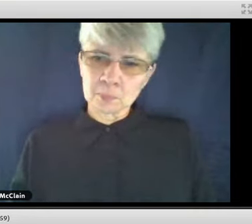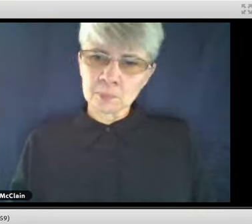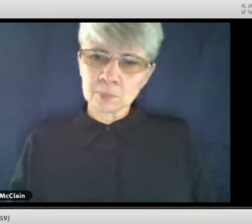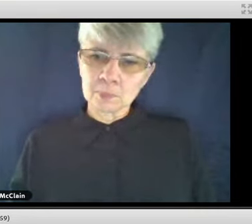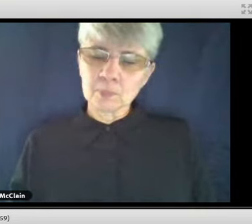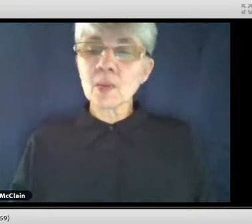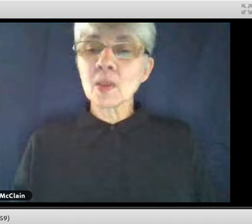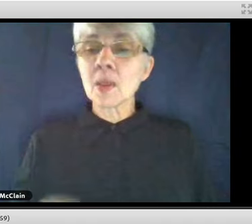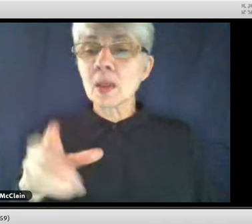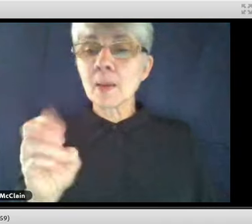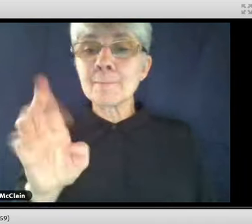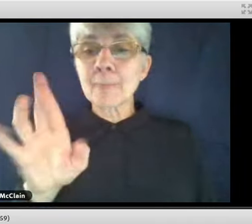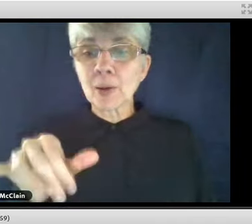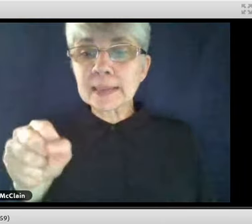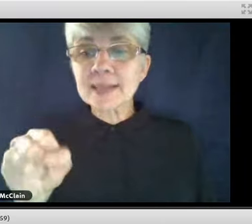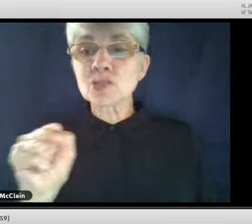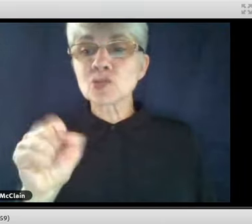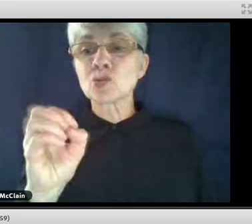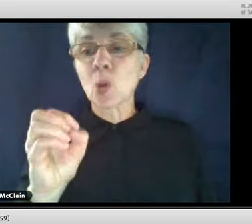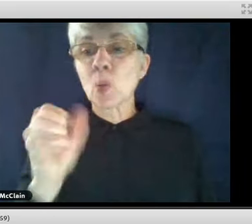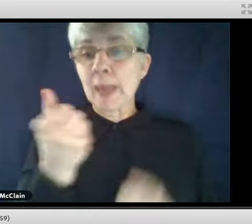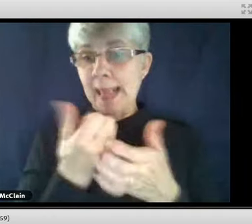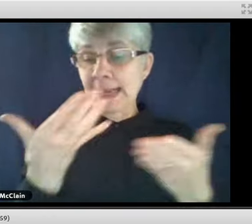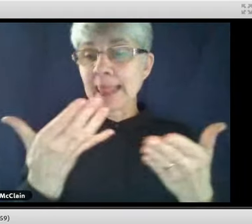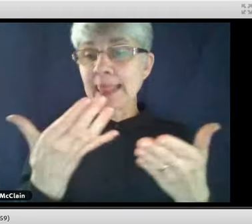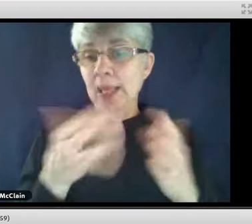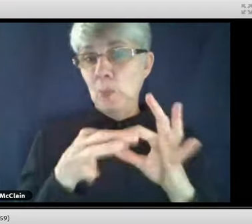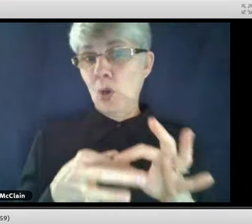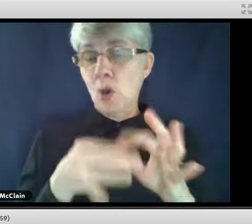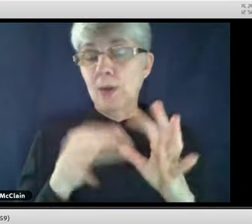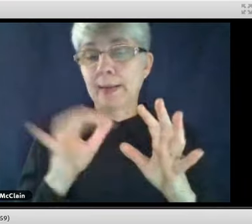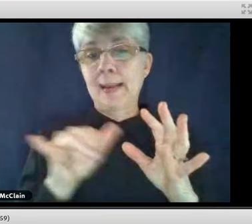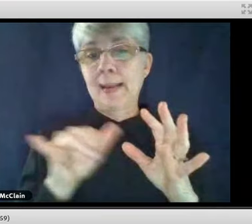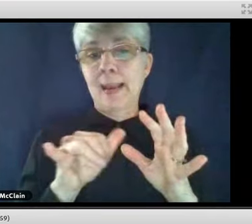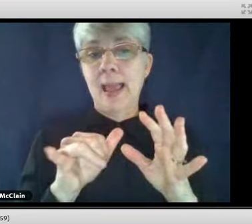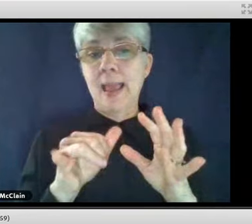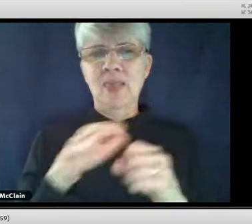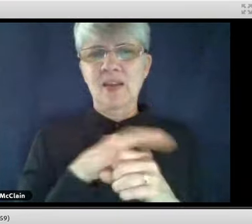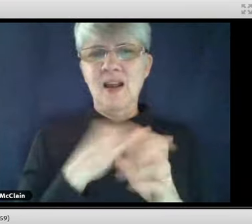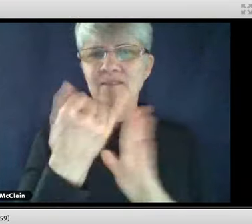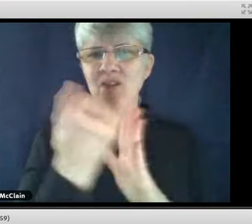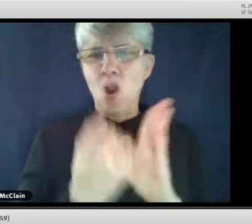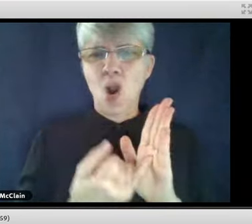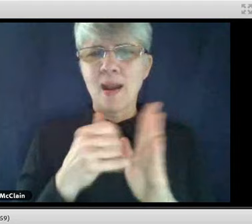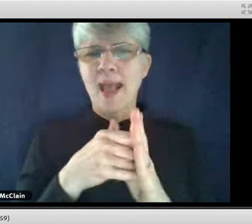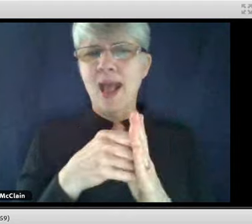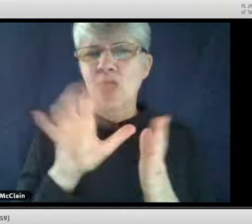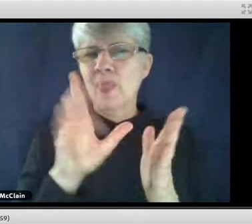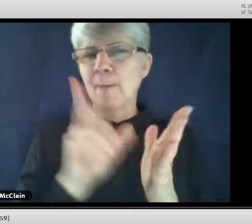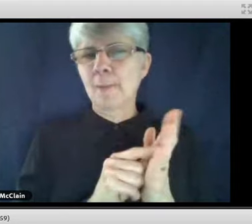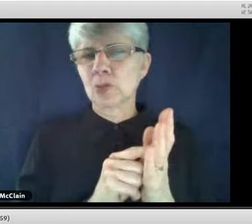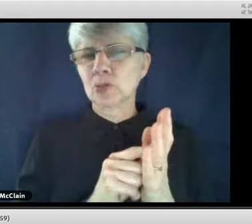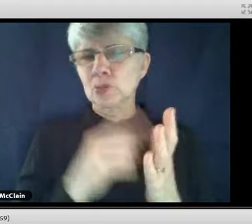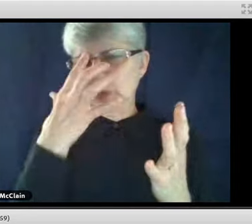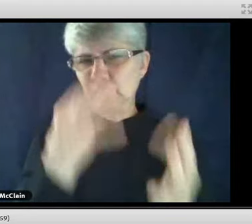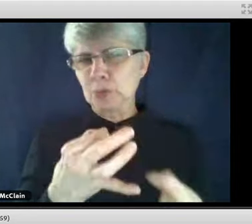Right, so Mary, yes, so anything regarding like the cover art, like how the publisher chooses